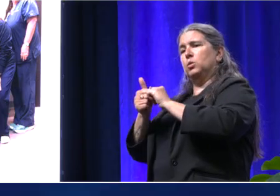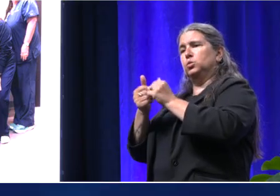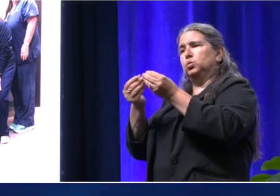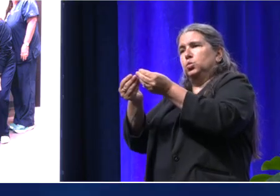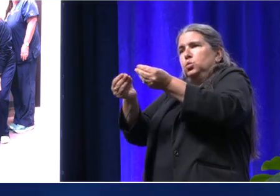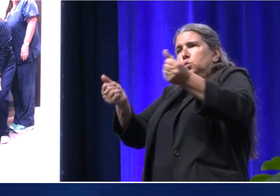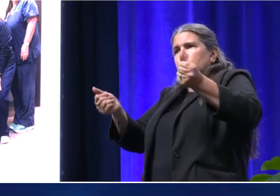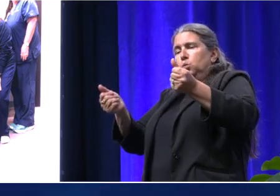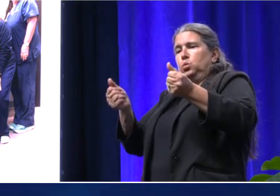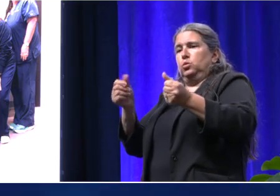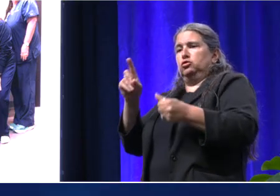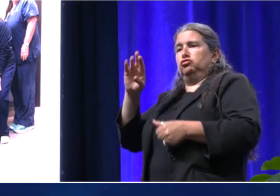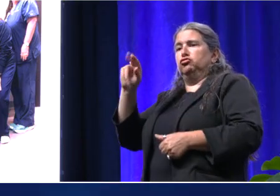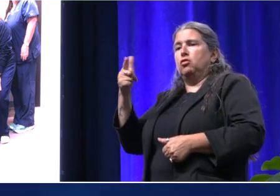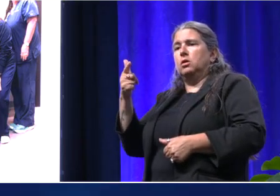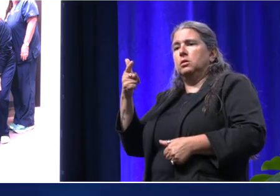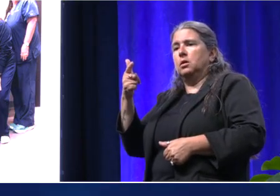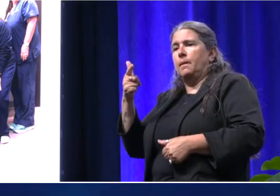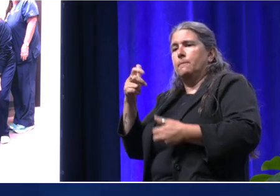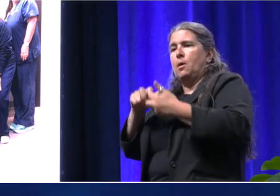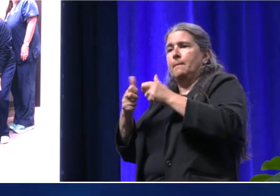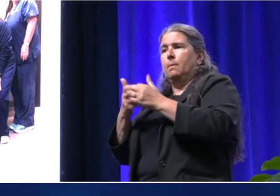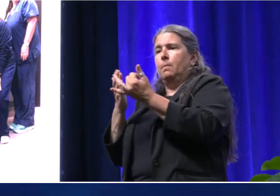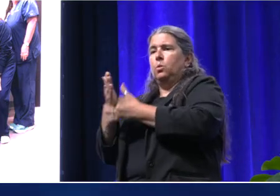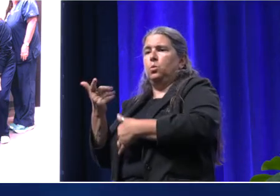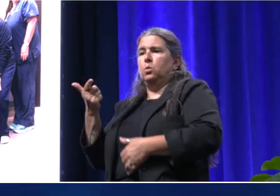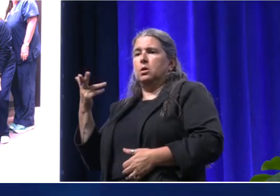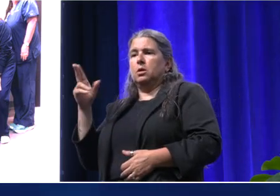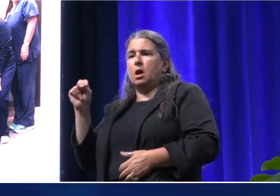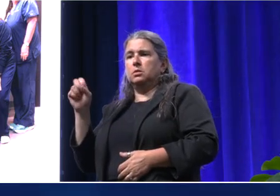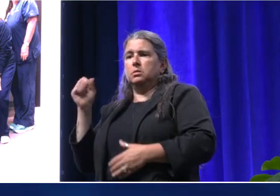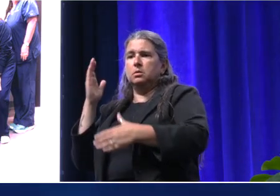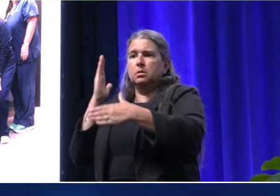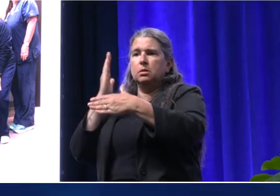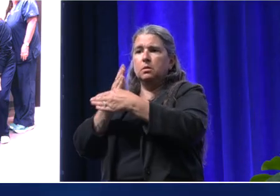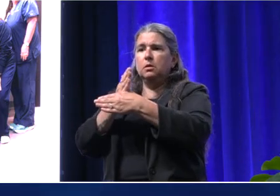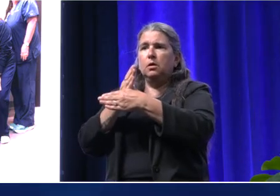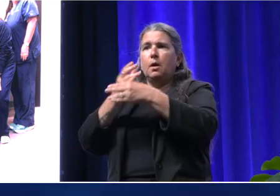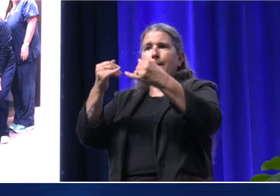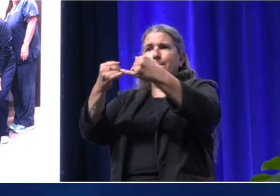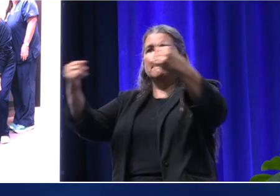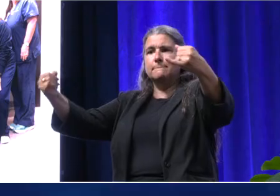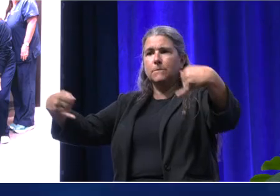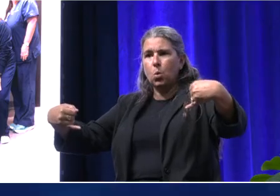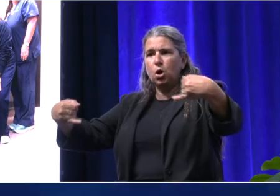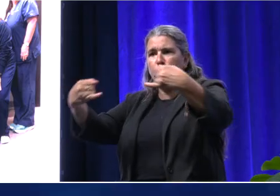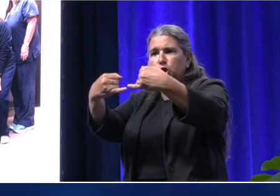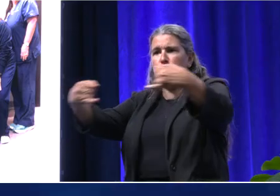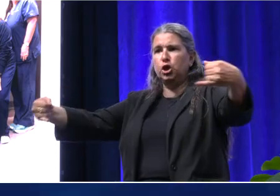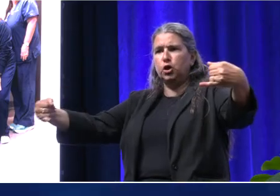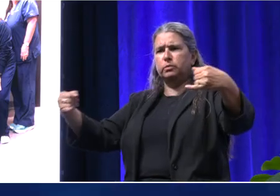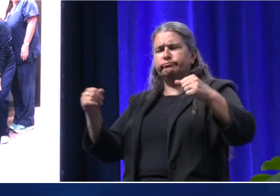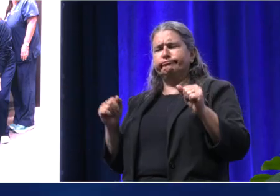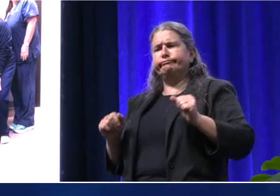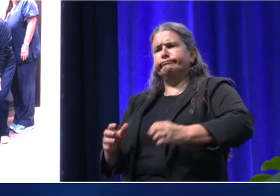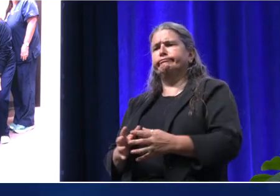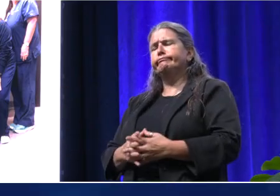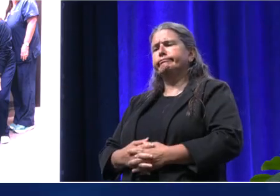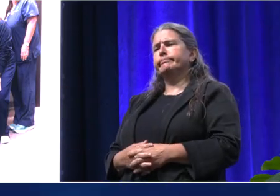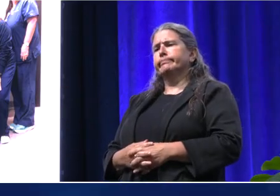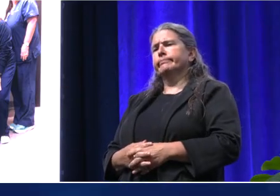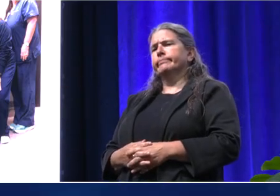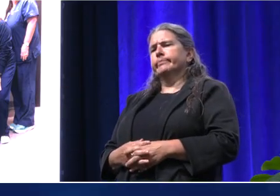through guns and interdiction and borders, this is not surprising for a society that